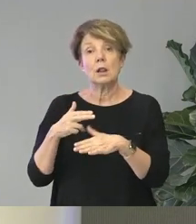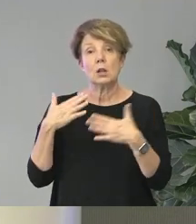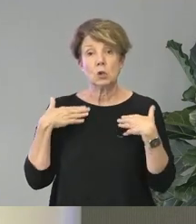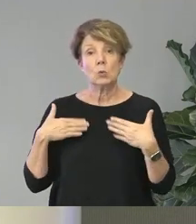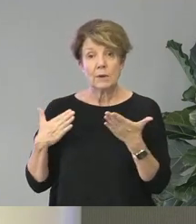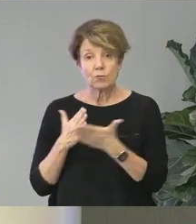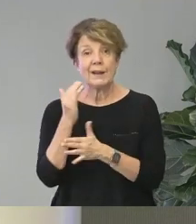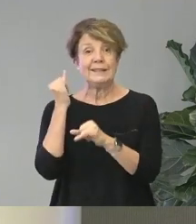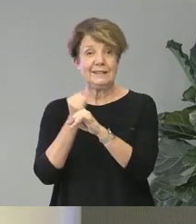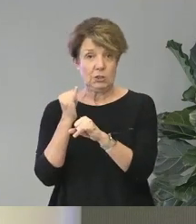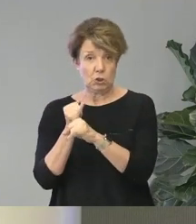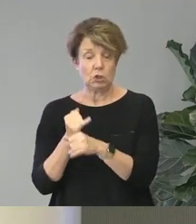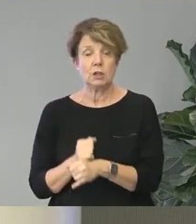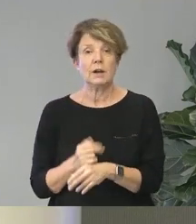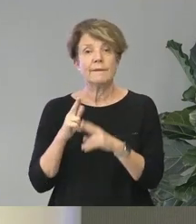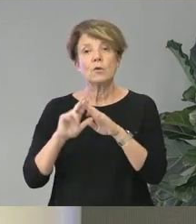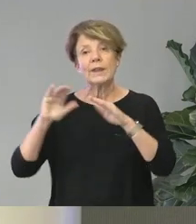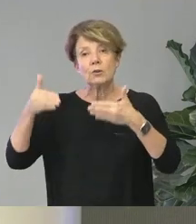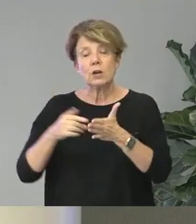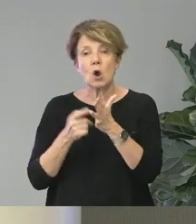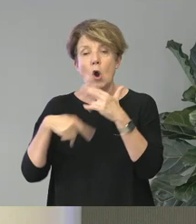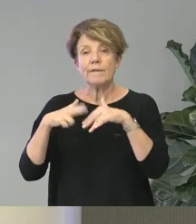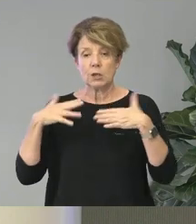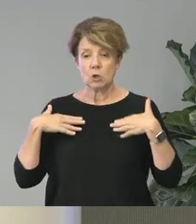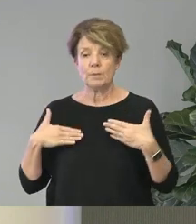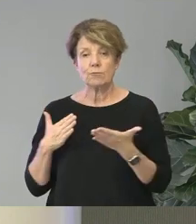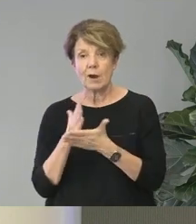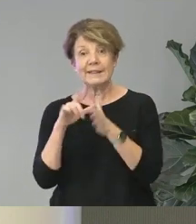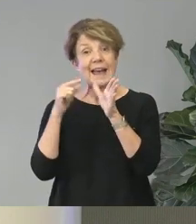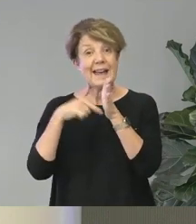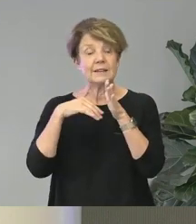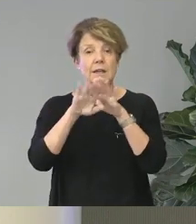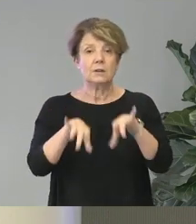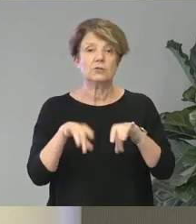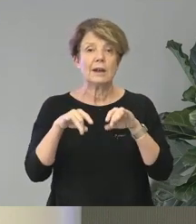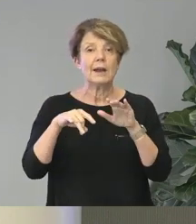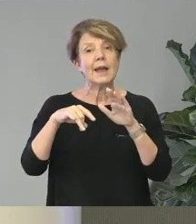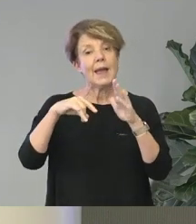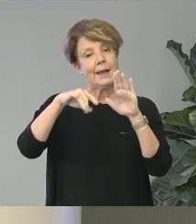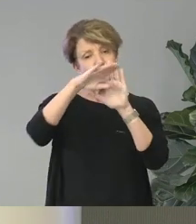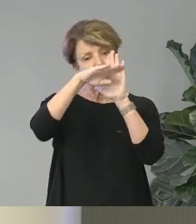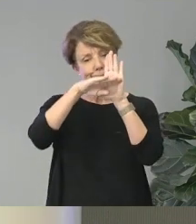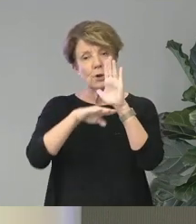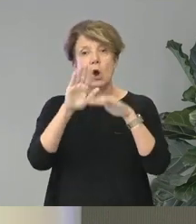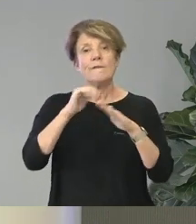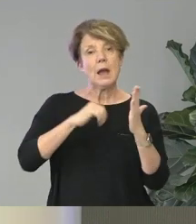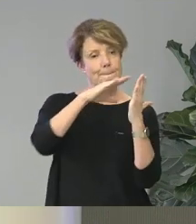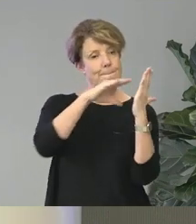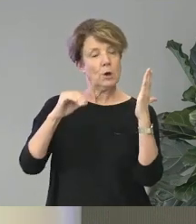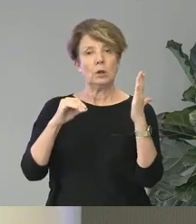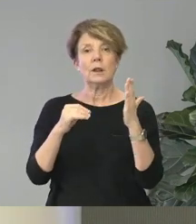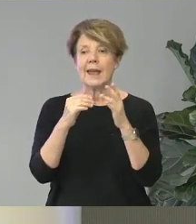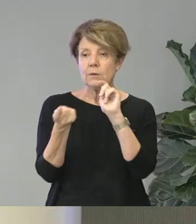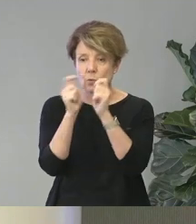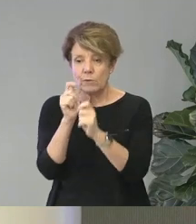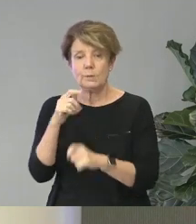Institution for the introduction of a Federal Human Rights Act in Australia and an outline of our proposed model and associated